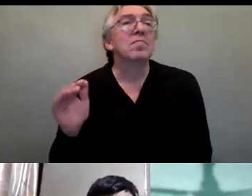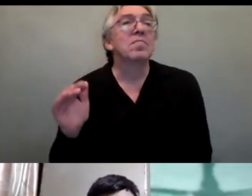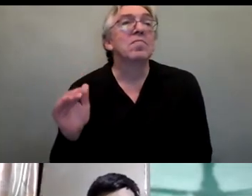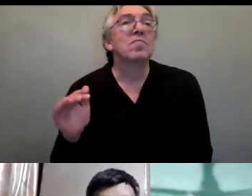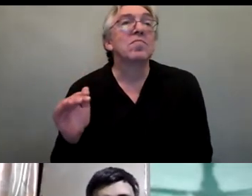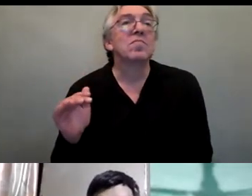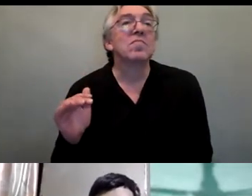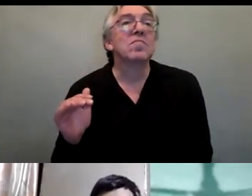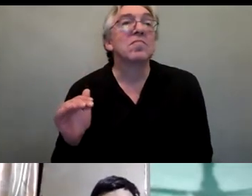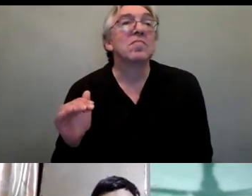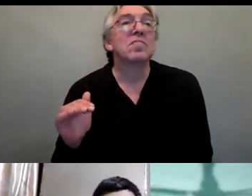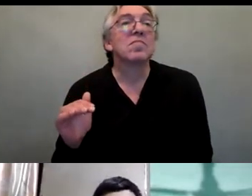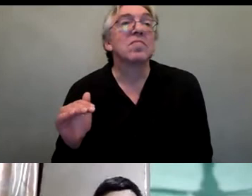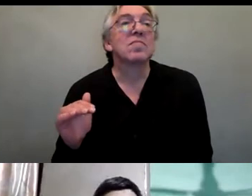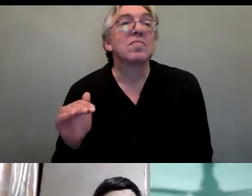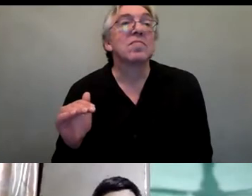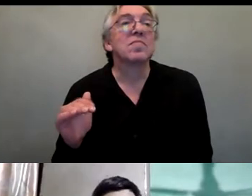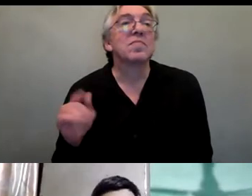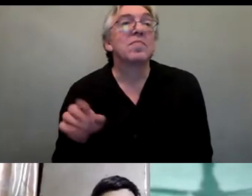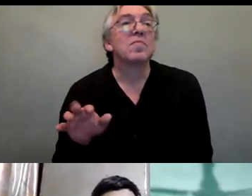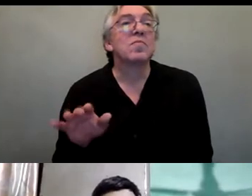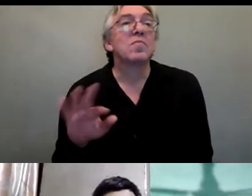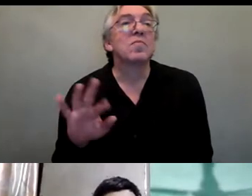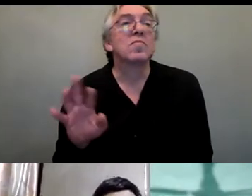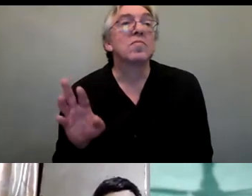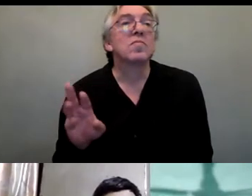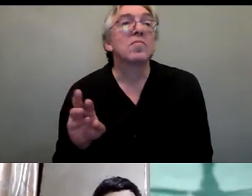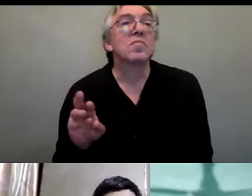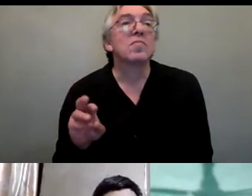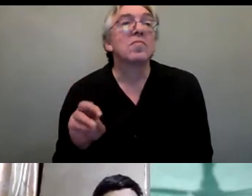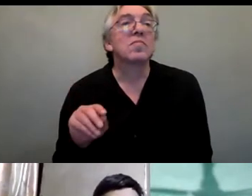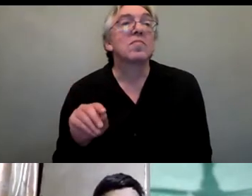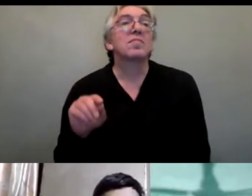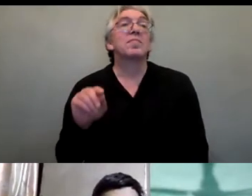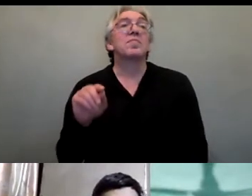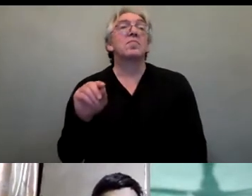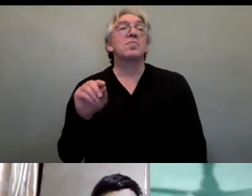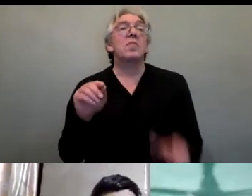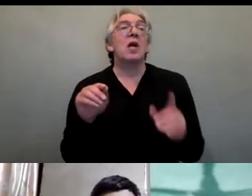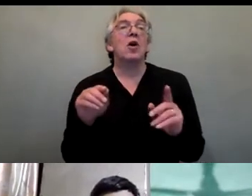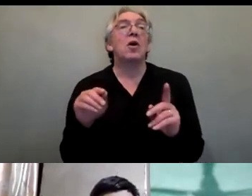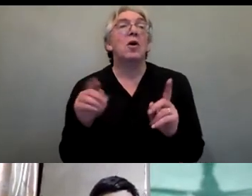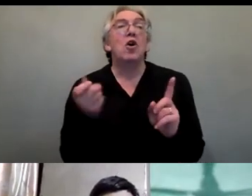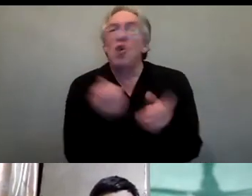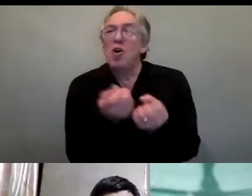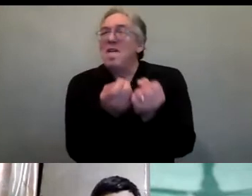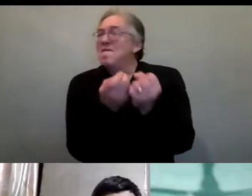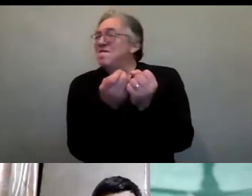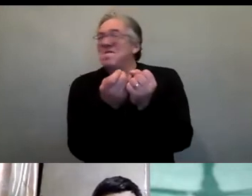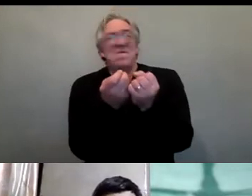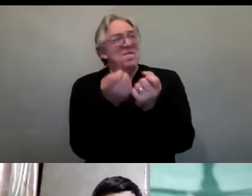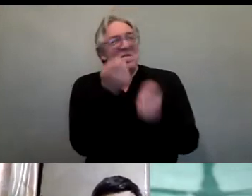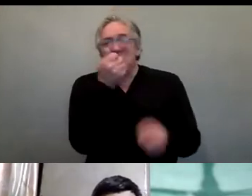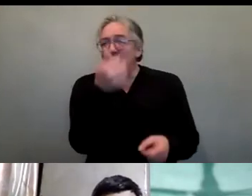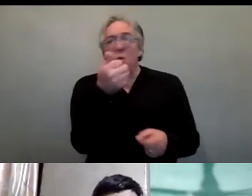Promoting assistive technologies, which is a key issue for persons with disabilities that cannot use accessible features